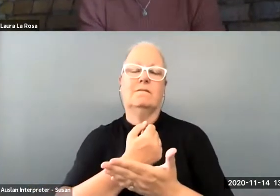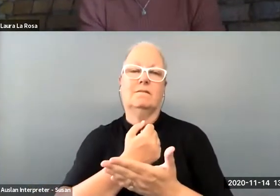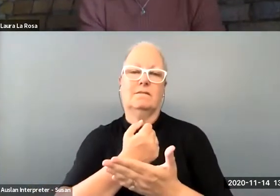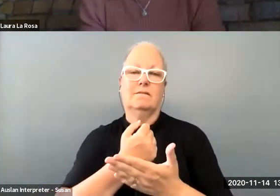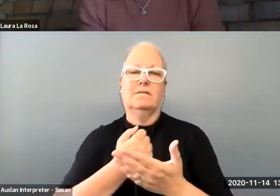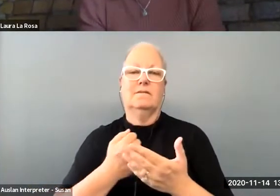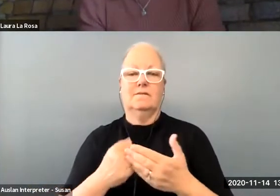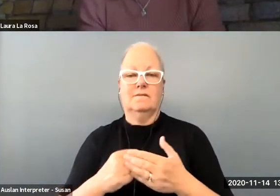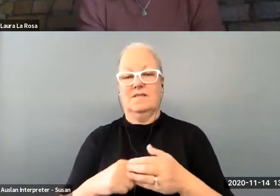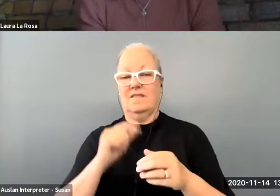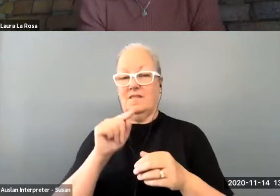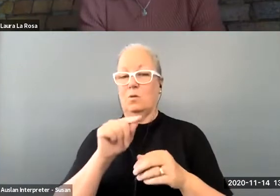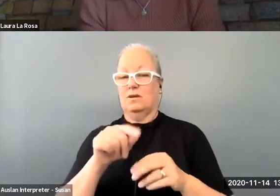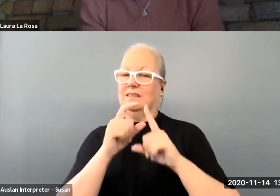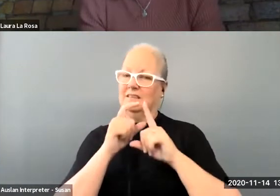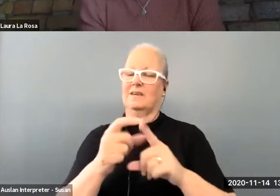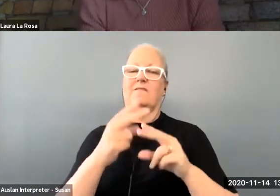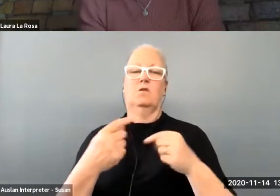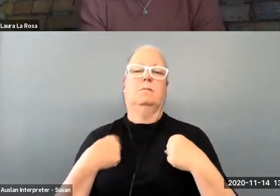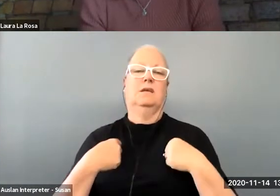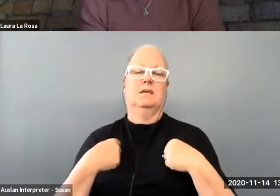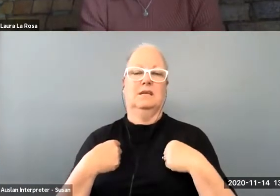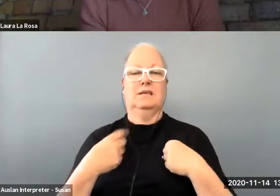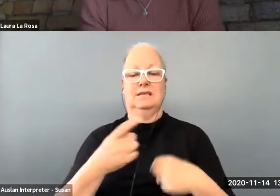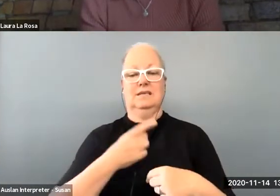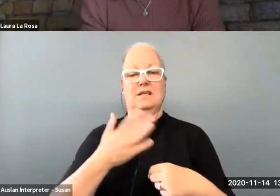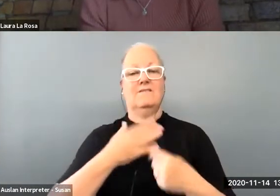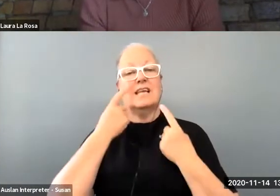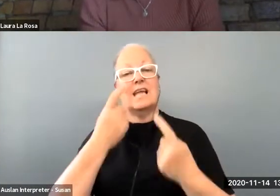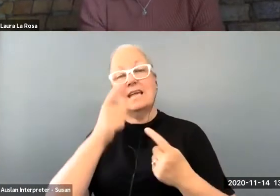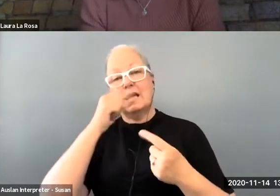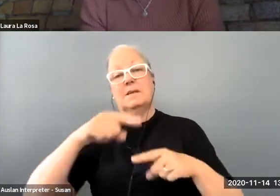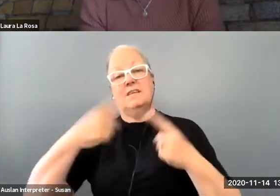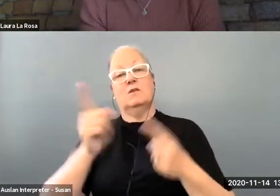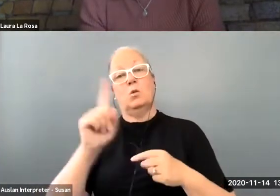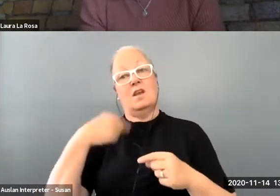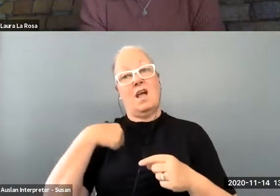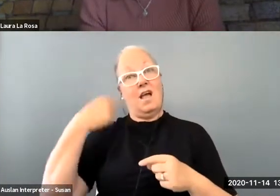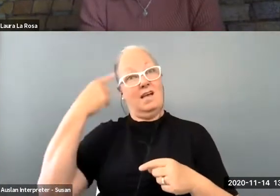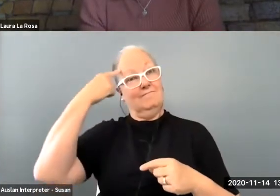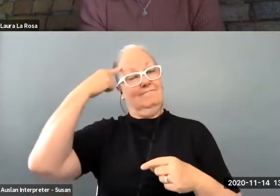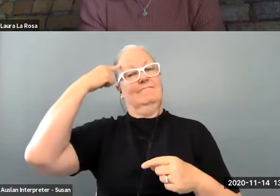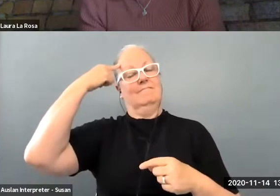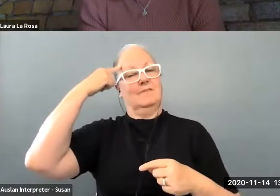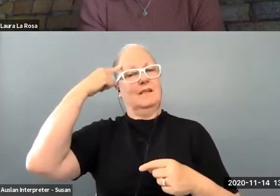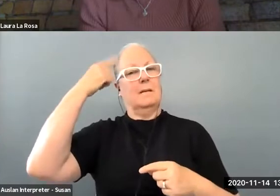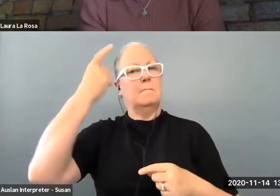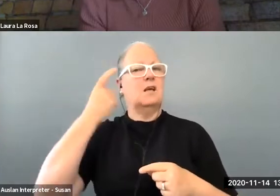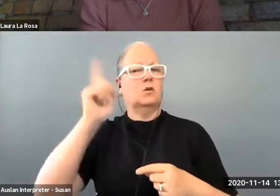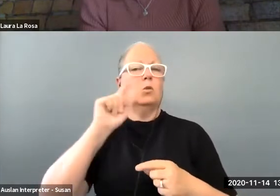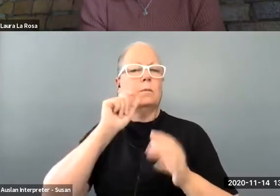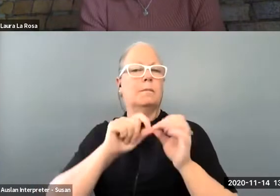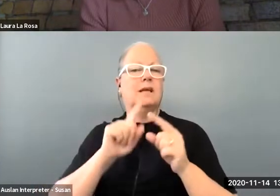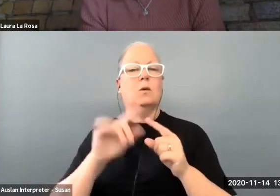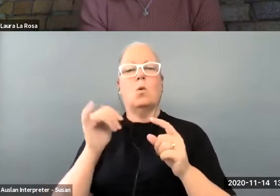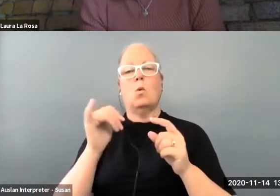that was a very difficult lesson to learn. So for me, self-care looks quite different from maybe what I imagined it would or what, you know, like reading Vogue